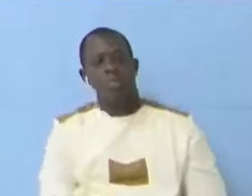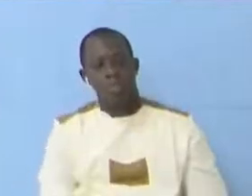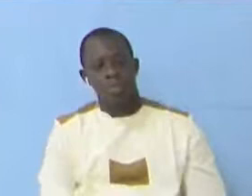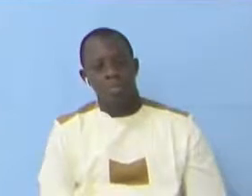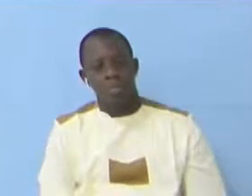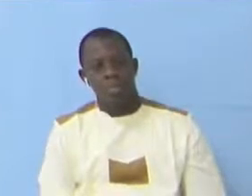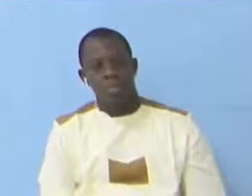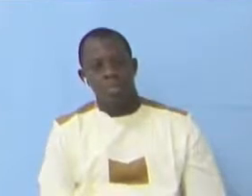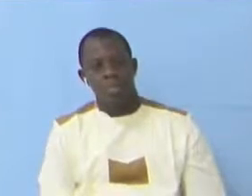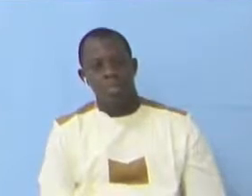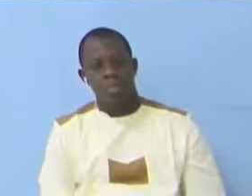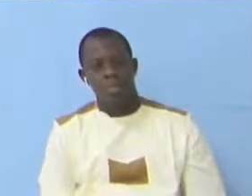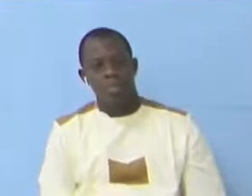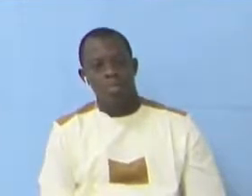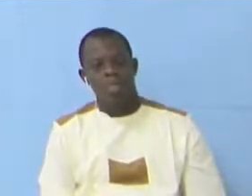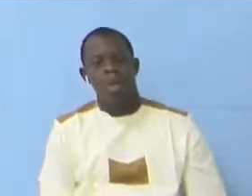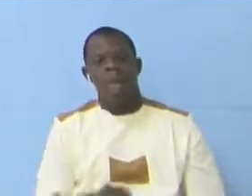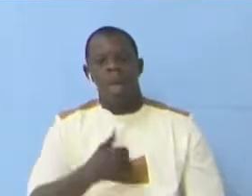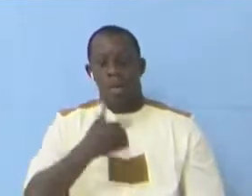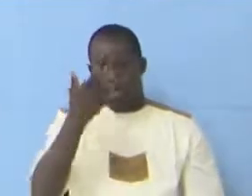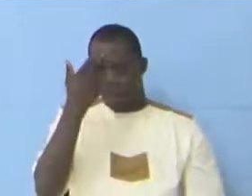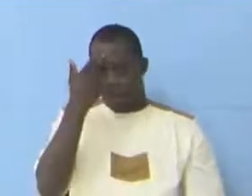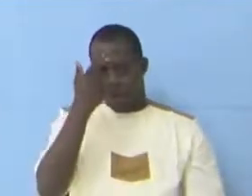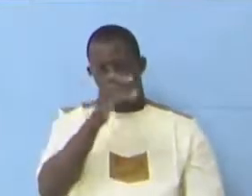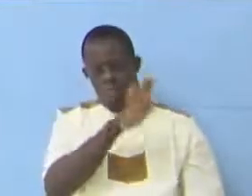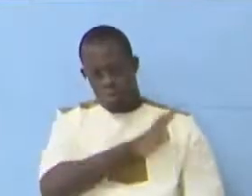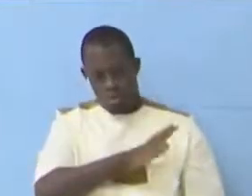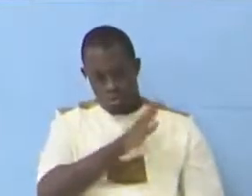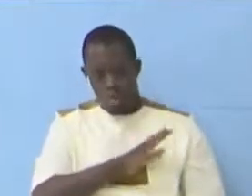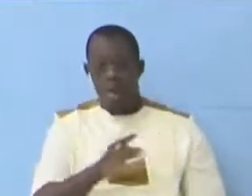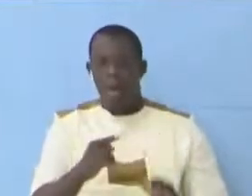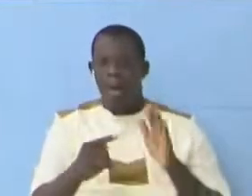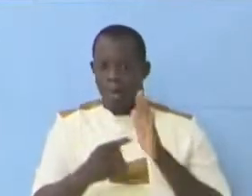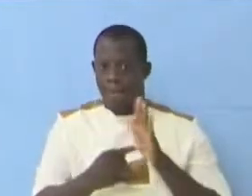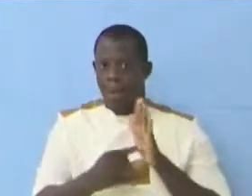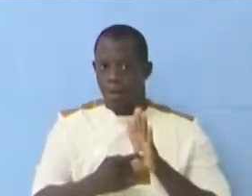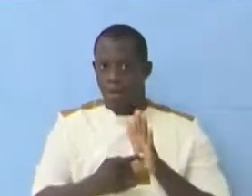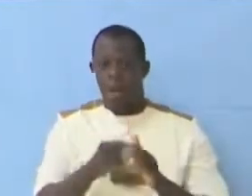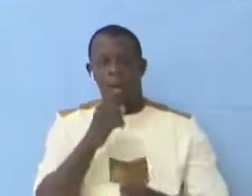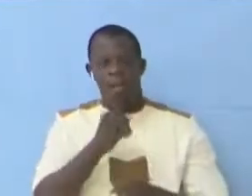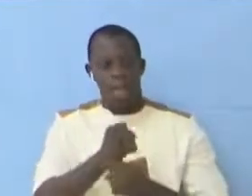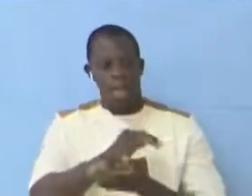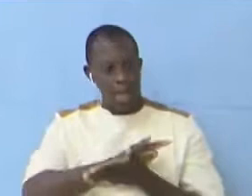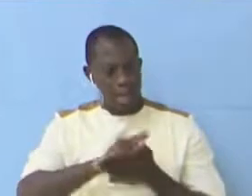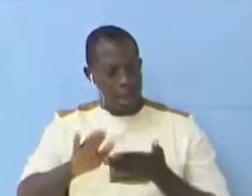I think it's also important to clear this belief that people have.